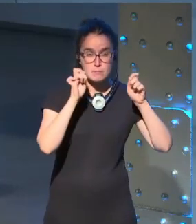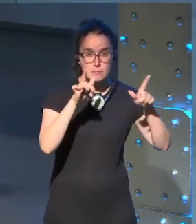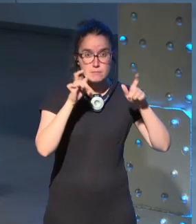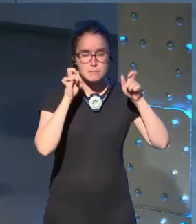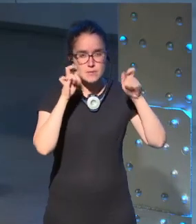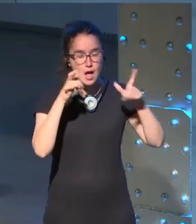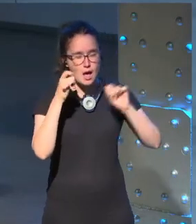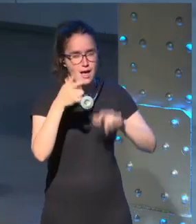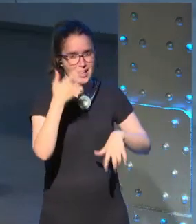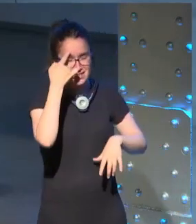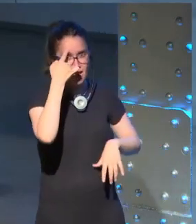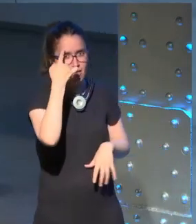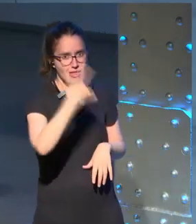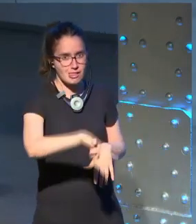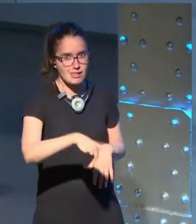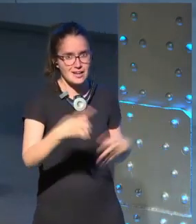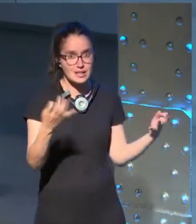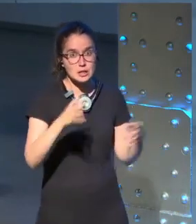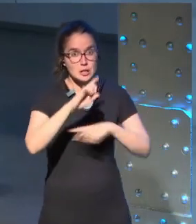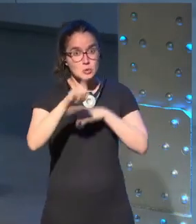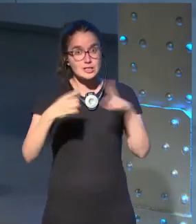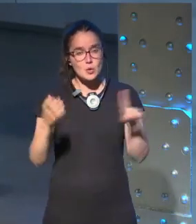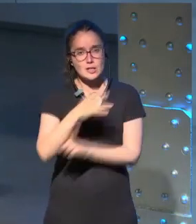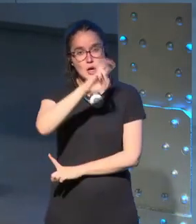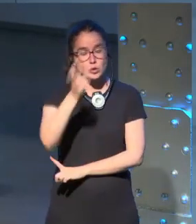then he discovers something else. Oh, wait, that's not it. See,